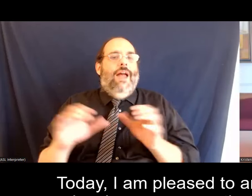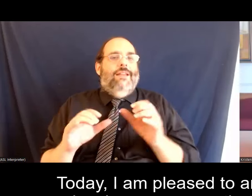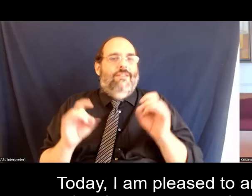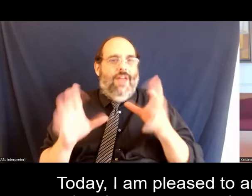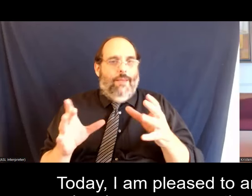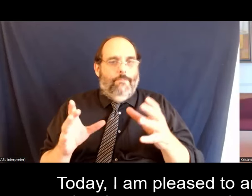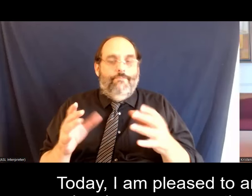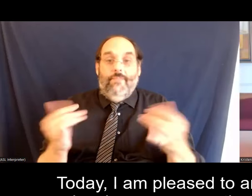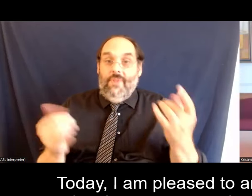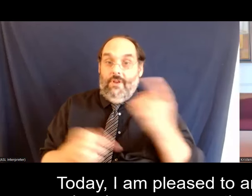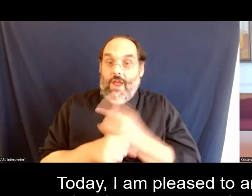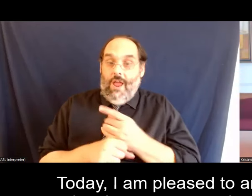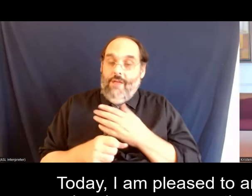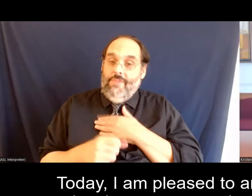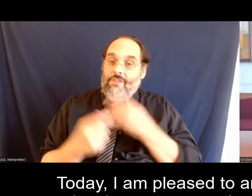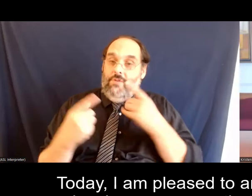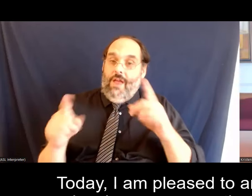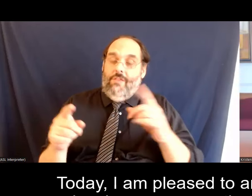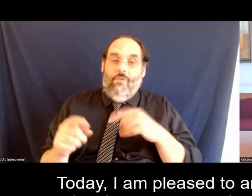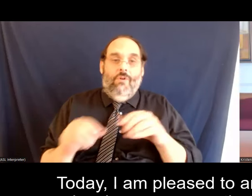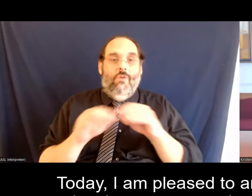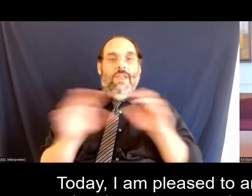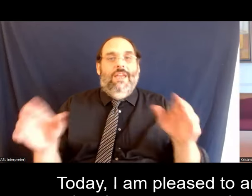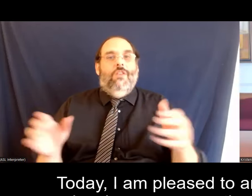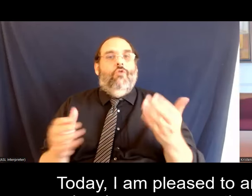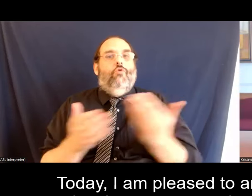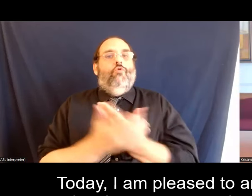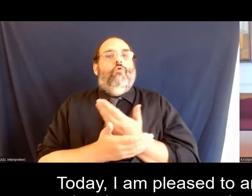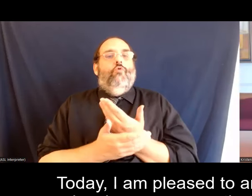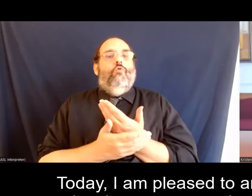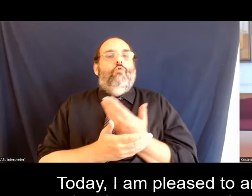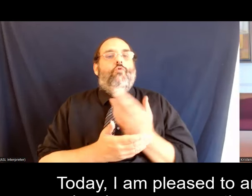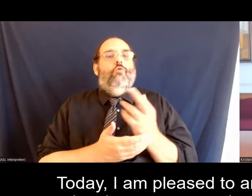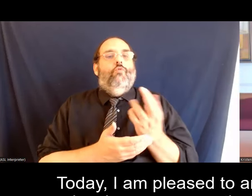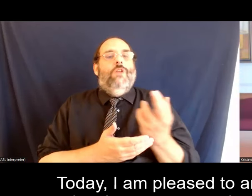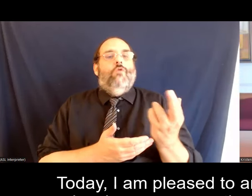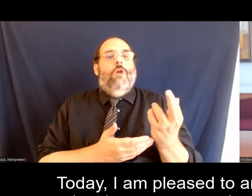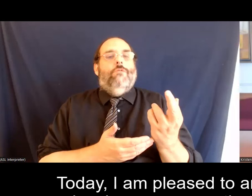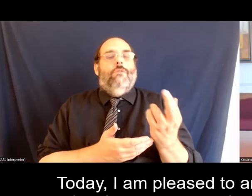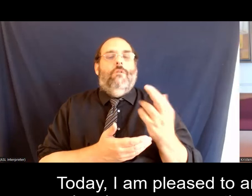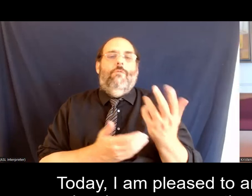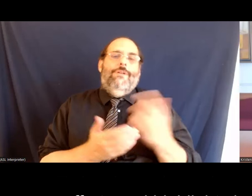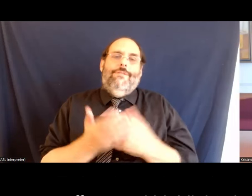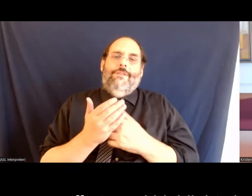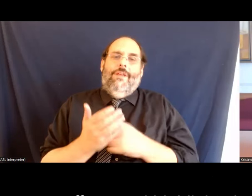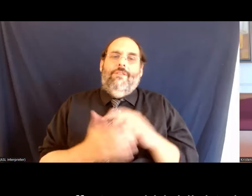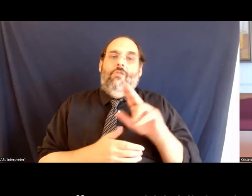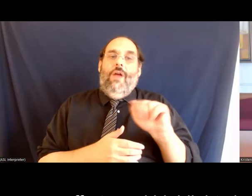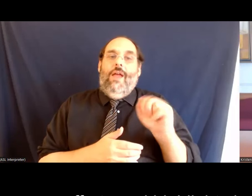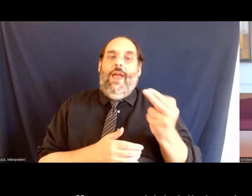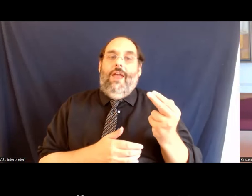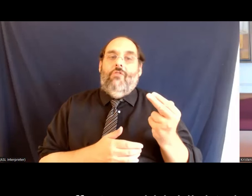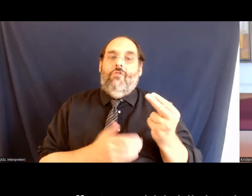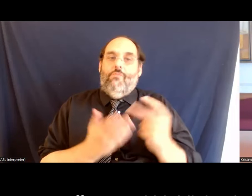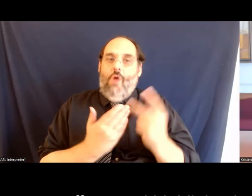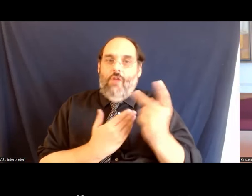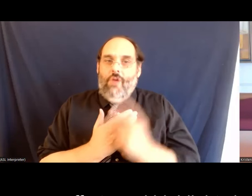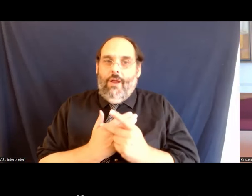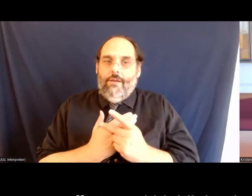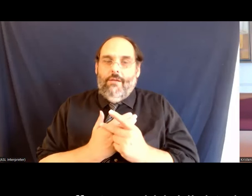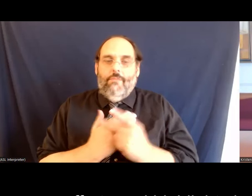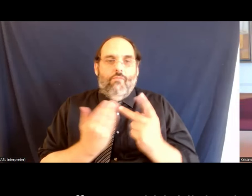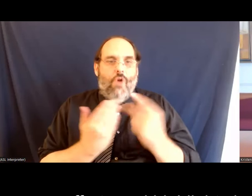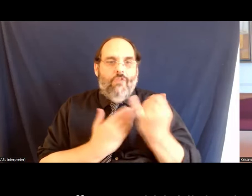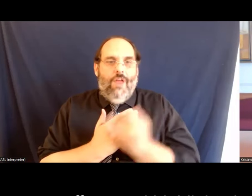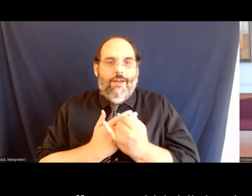I'm pleased to announce that we're releasing a resource that discusses the United Against Hate efforts and highlights how